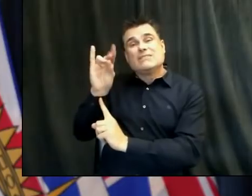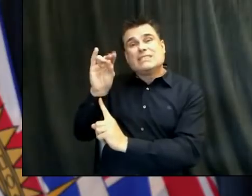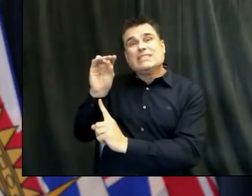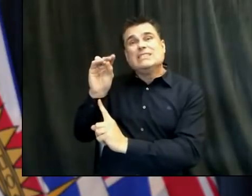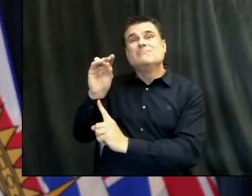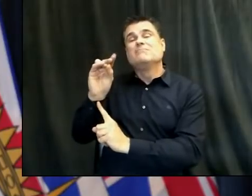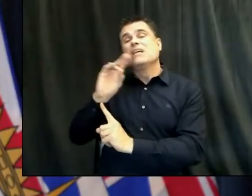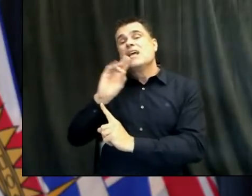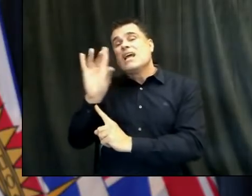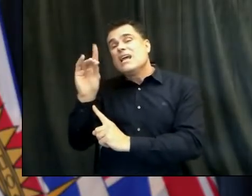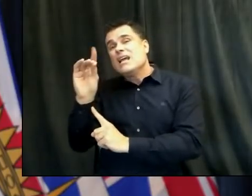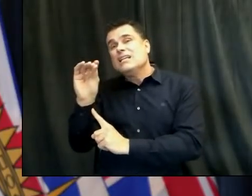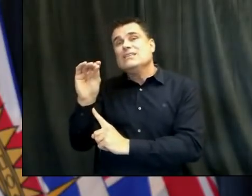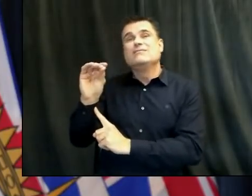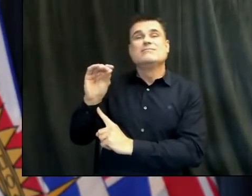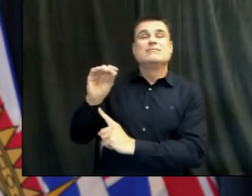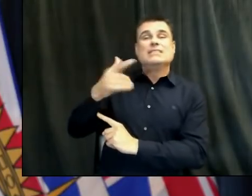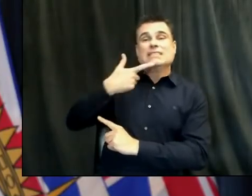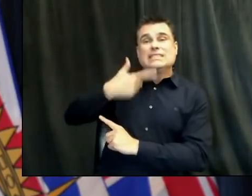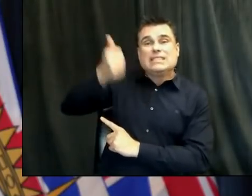our elders, grandparents,